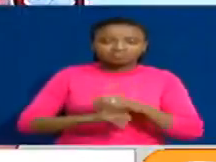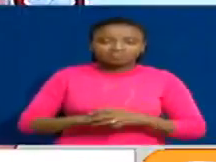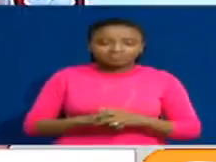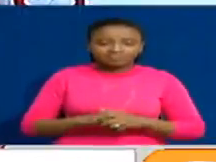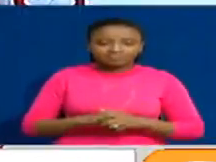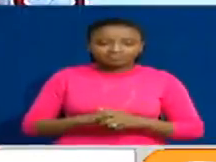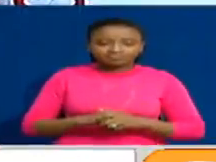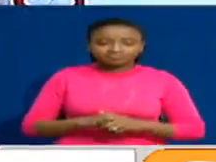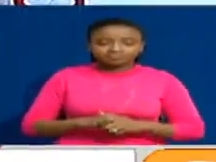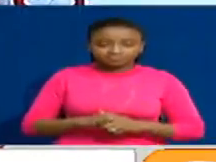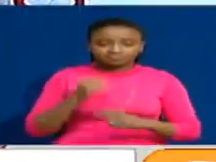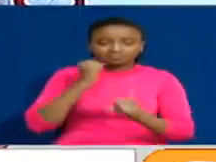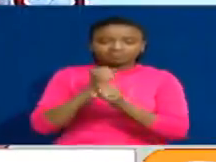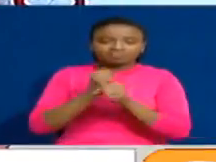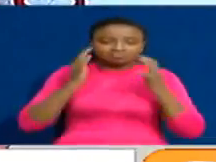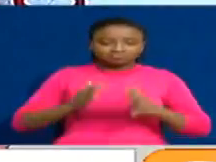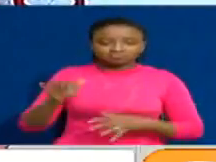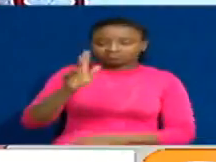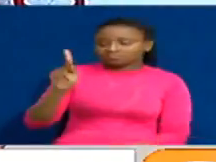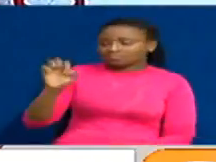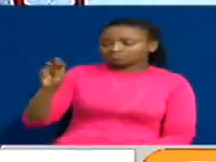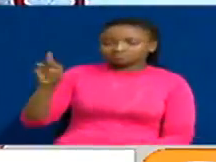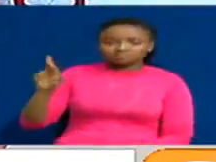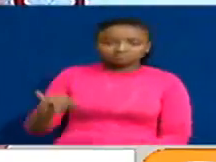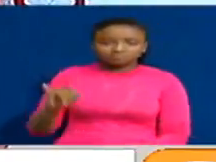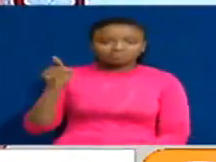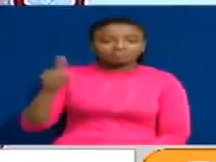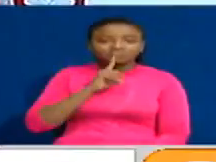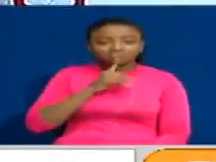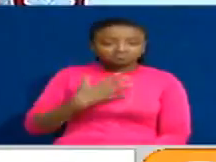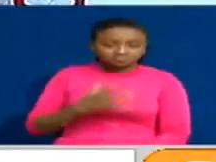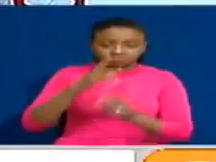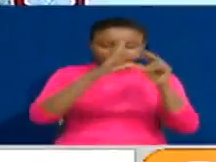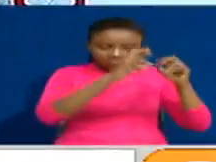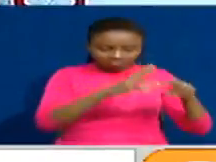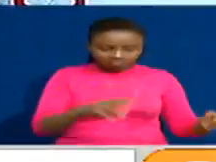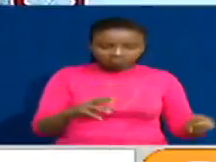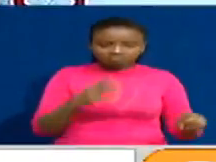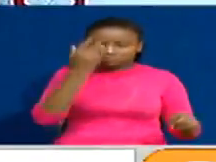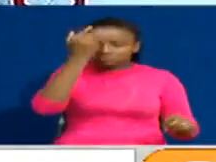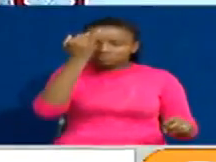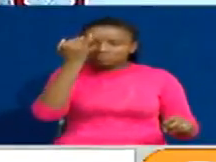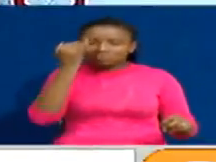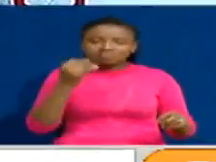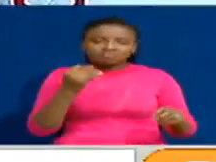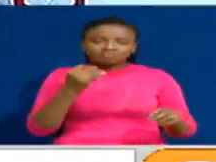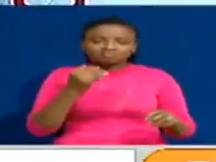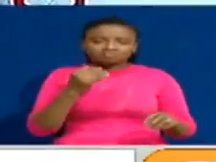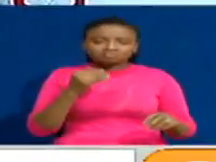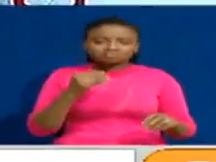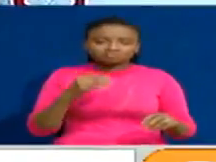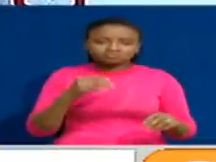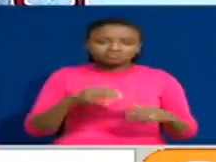Scientists at the Kenya Medical Research Institute, or KEMRI, are studying the reasons behind the current